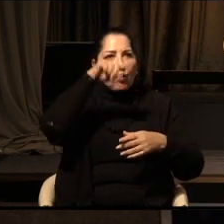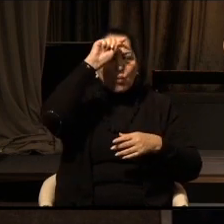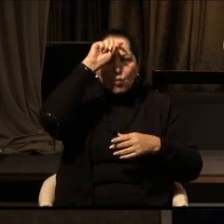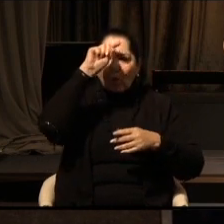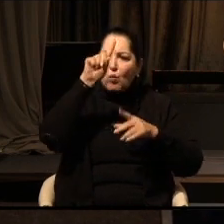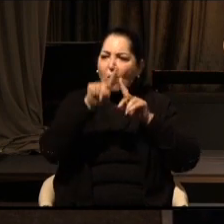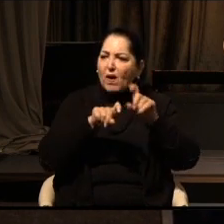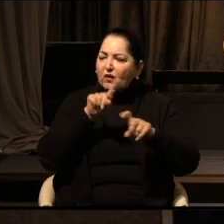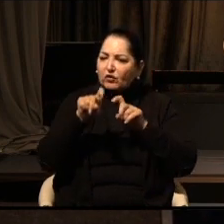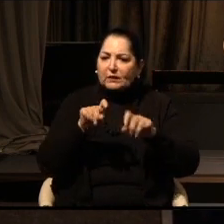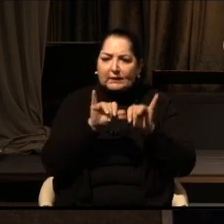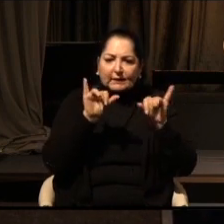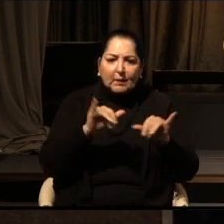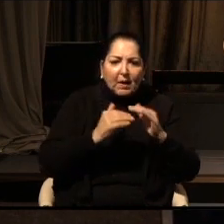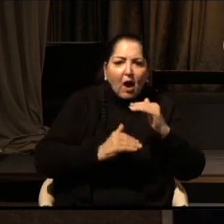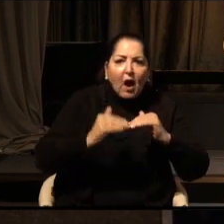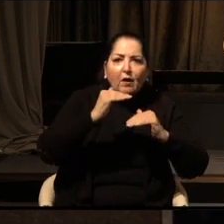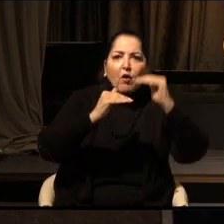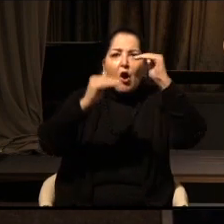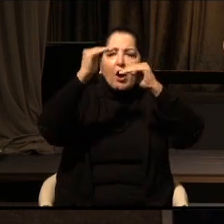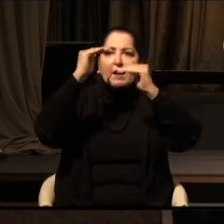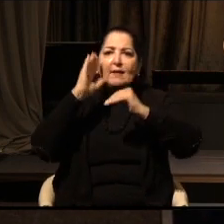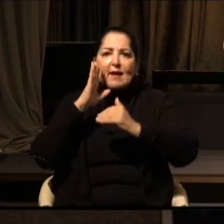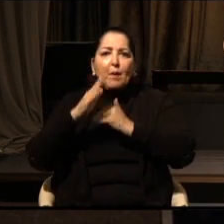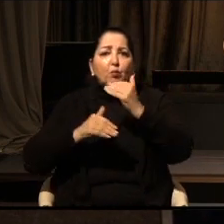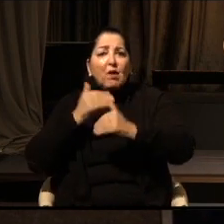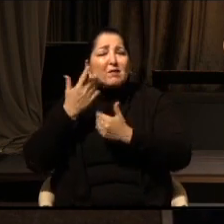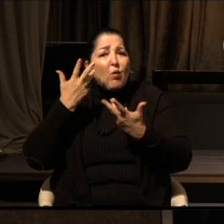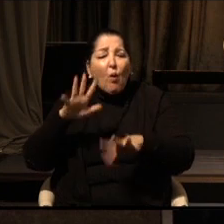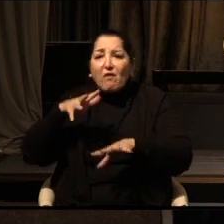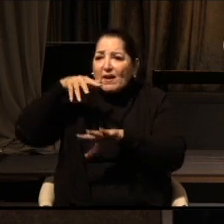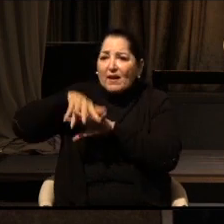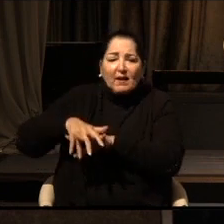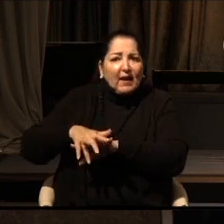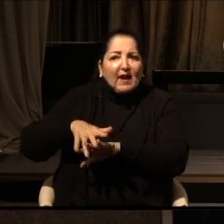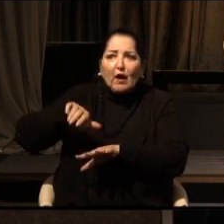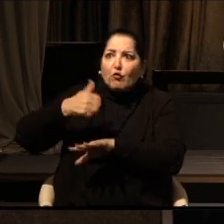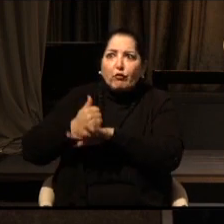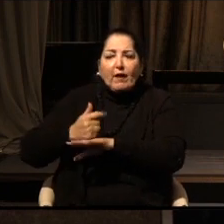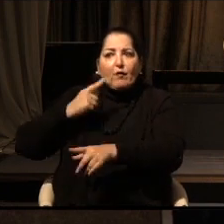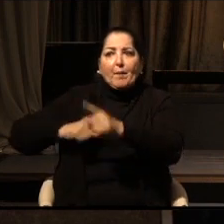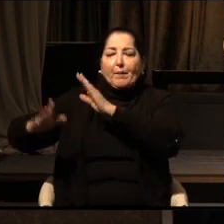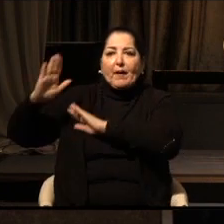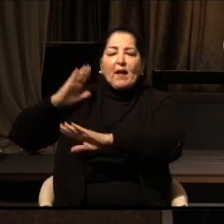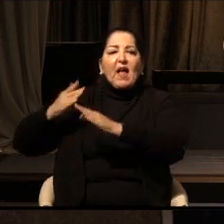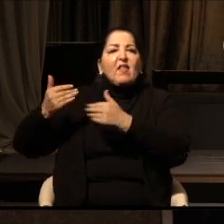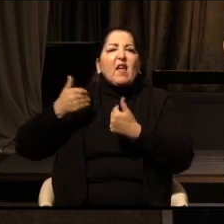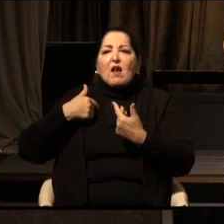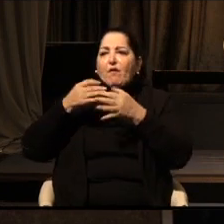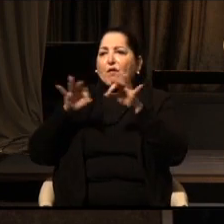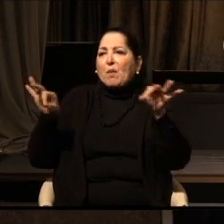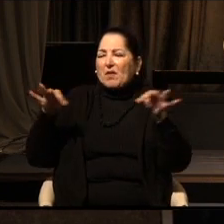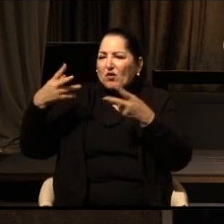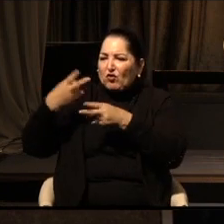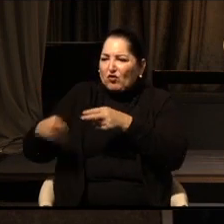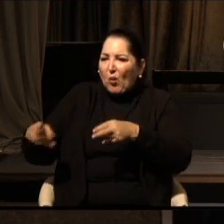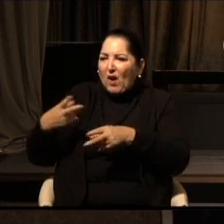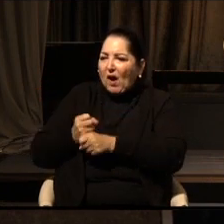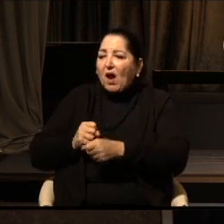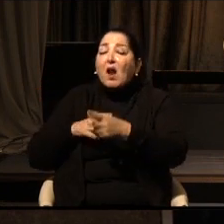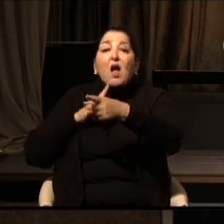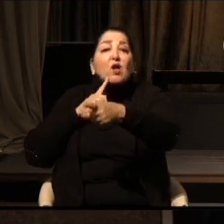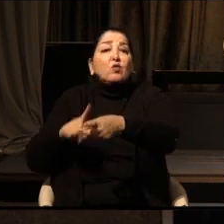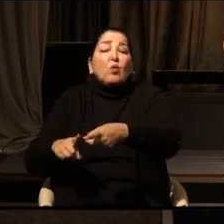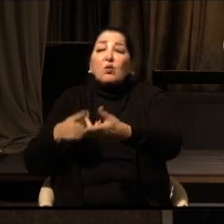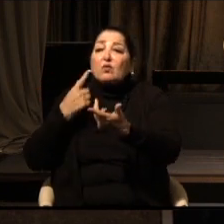systemic hierarchies, and ingrained processes which result in formulas, shortcuts, and mass production impulses which